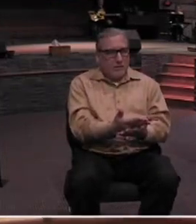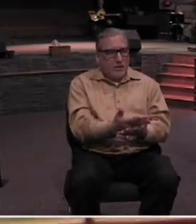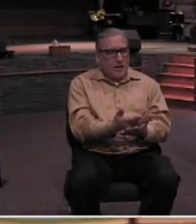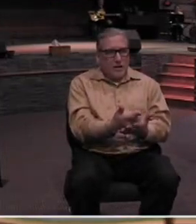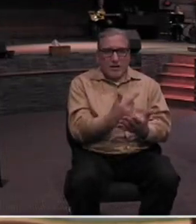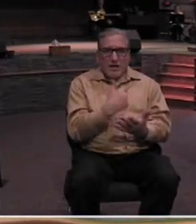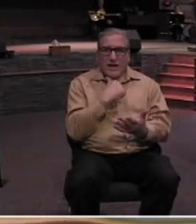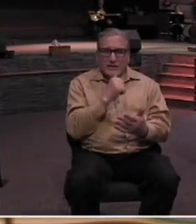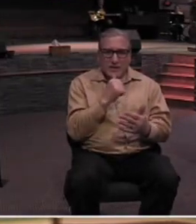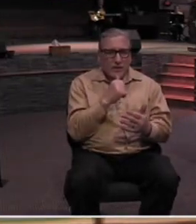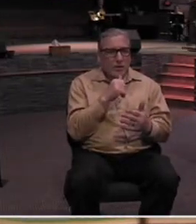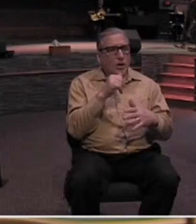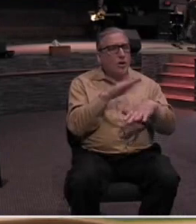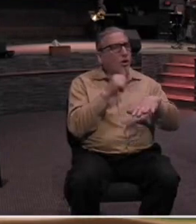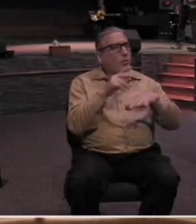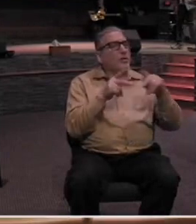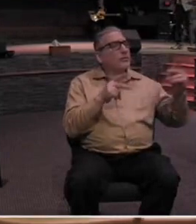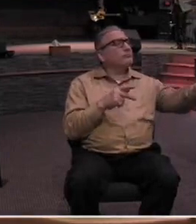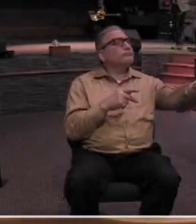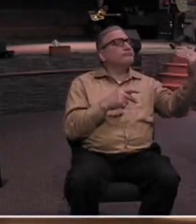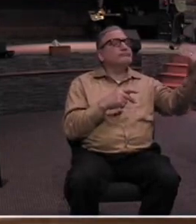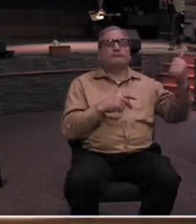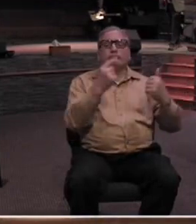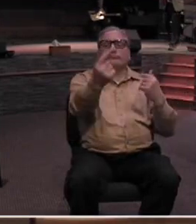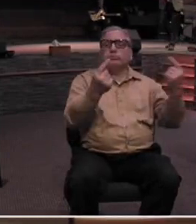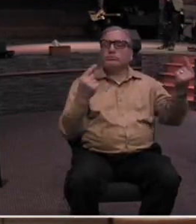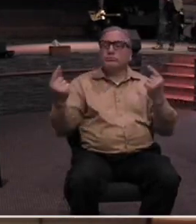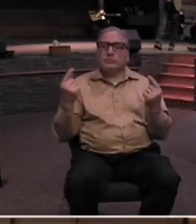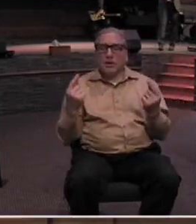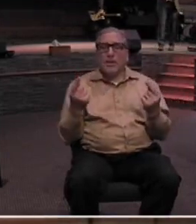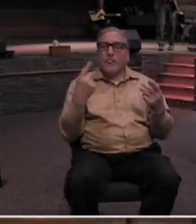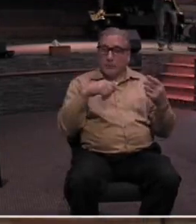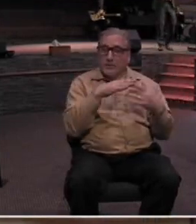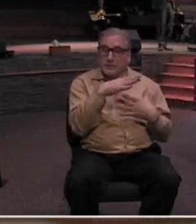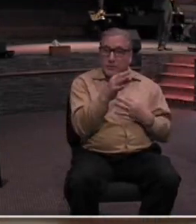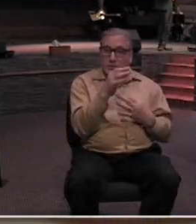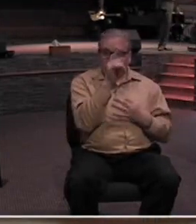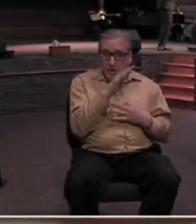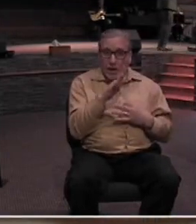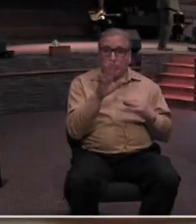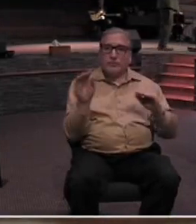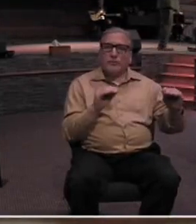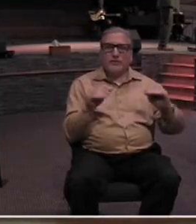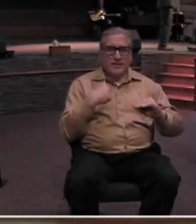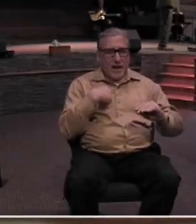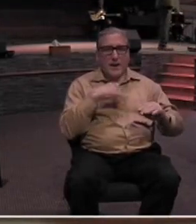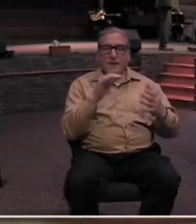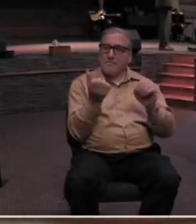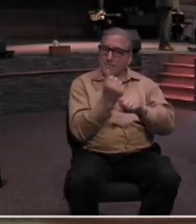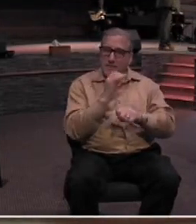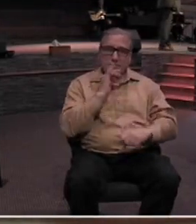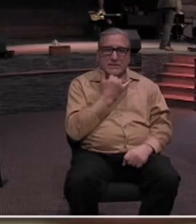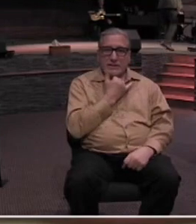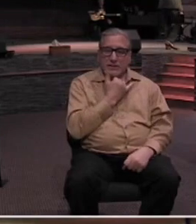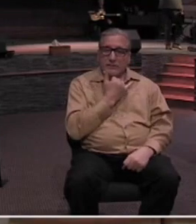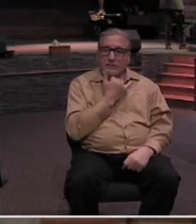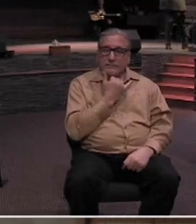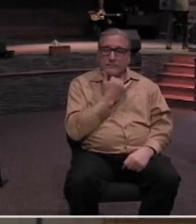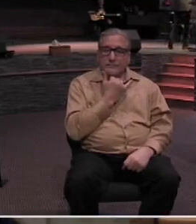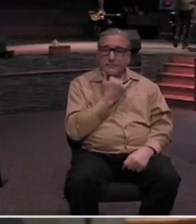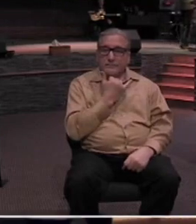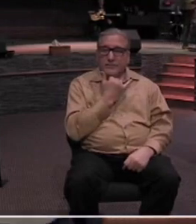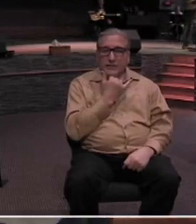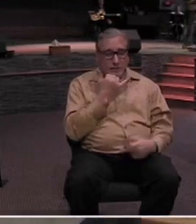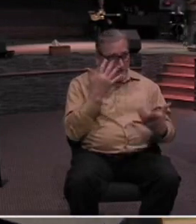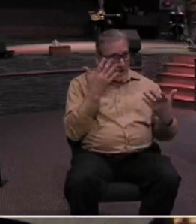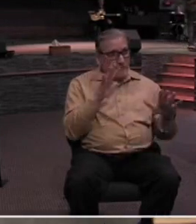that I didn't call somebody out. Matter of fact, the next week, as the Spirit of God was moving, I made a mistake, Dr. J. I made a mistake.